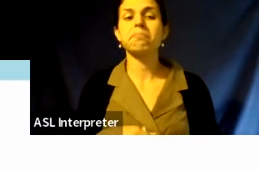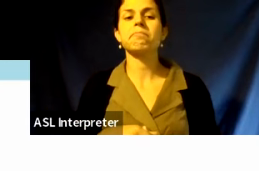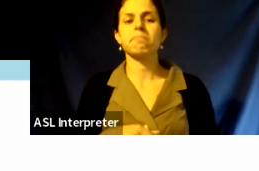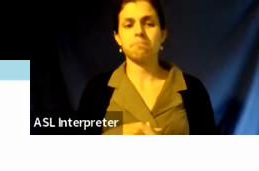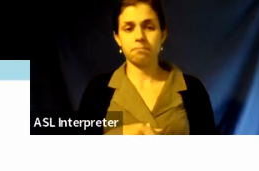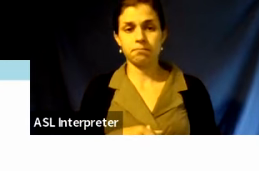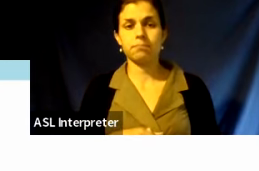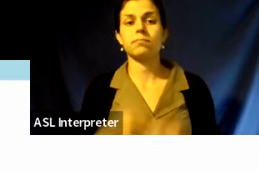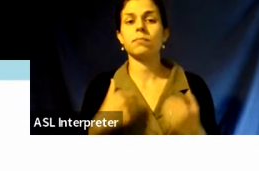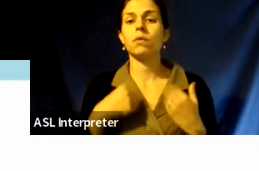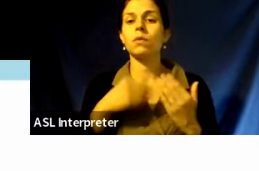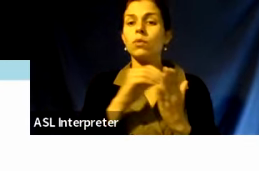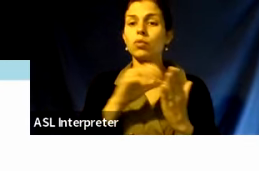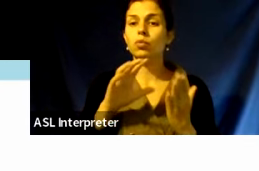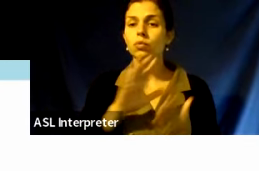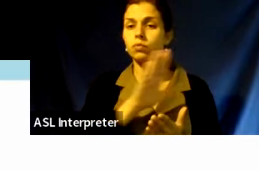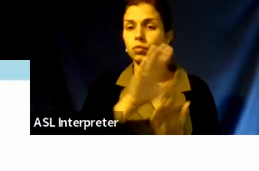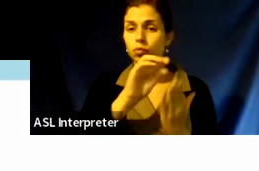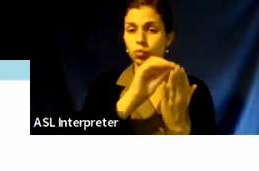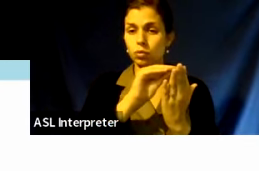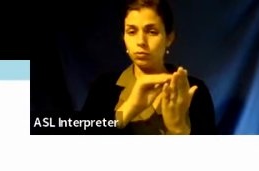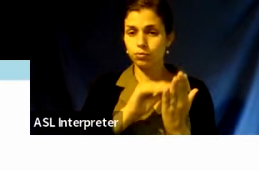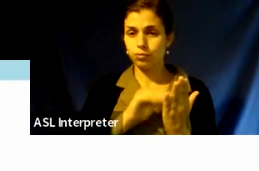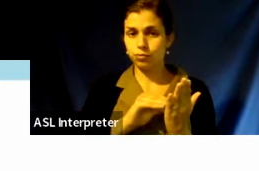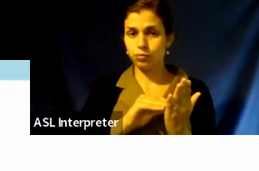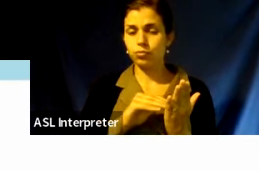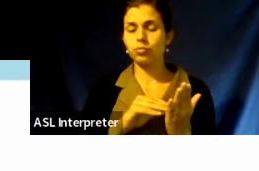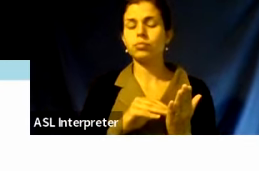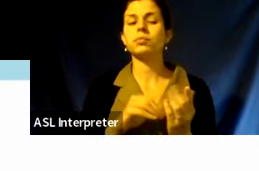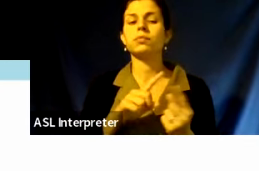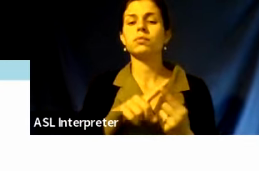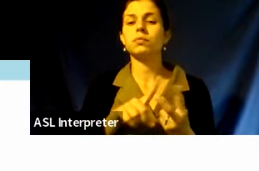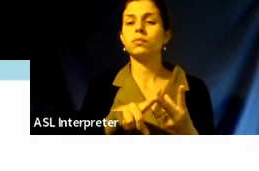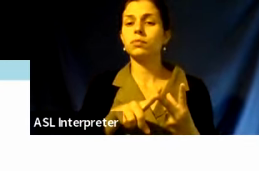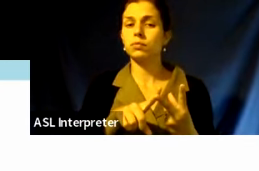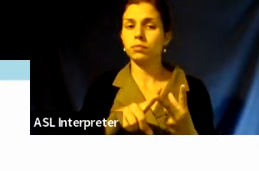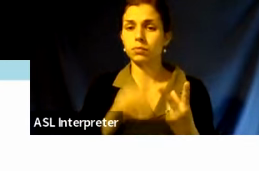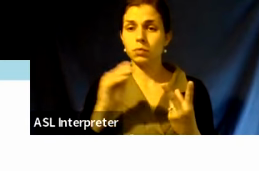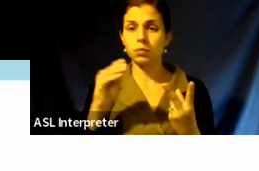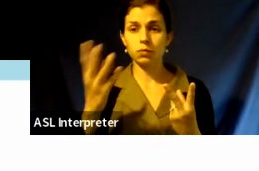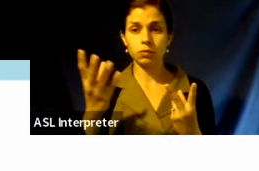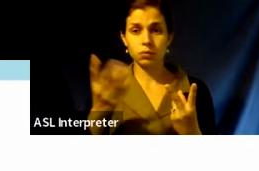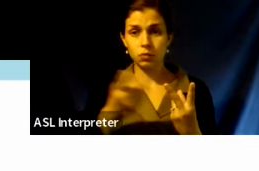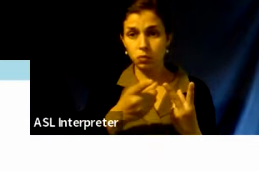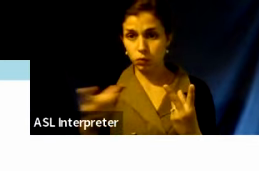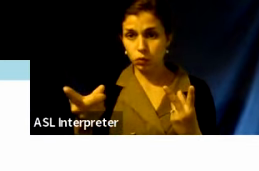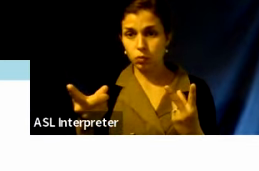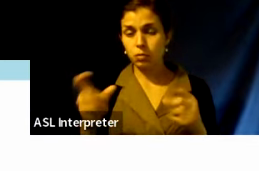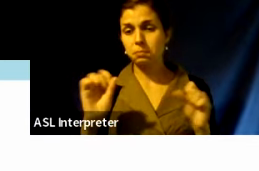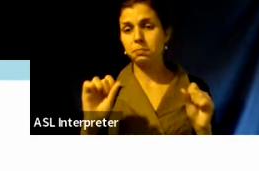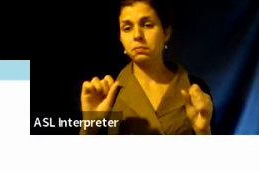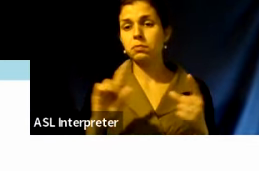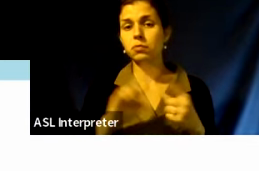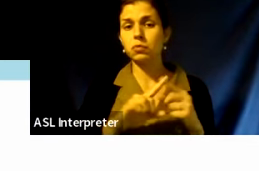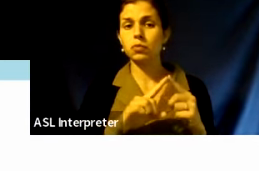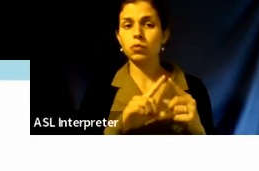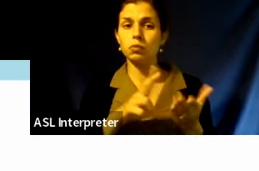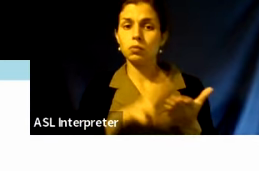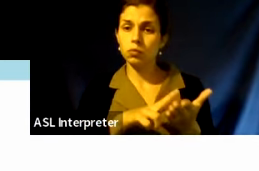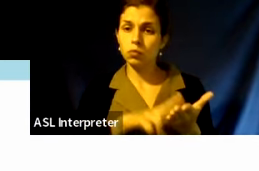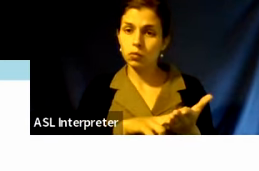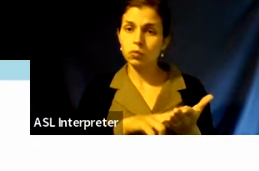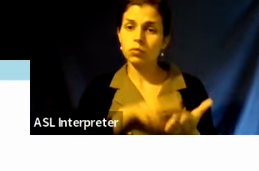store our student records. It also provides the means for parents, guardians to enroll their students, as well